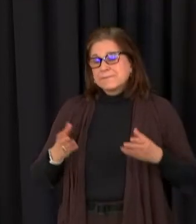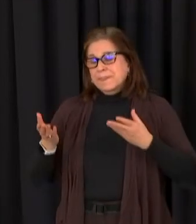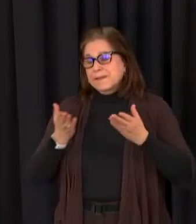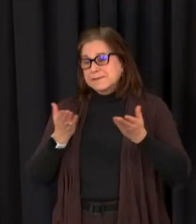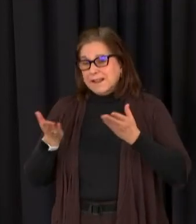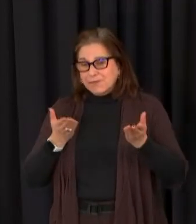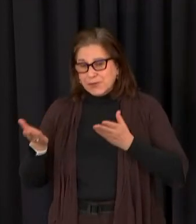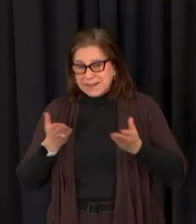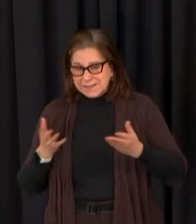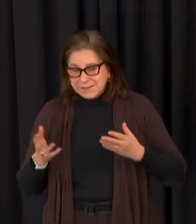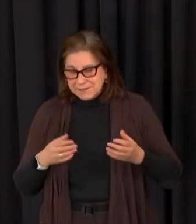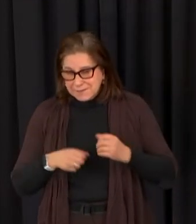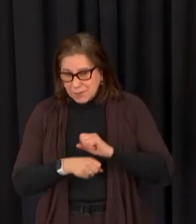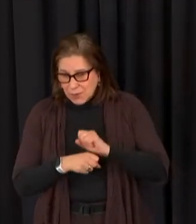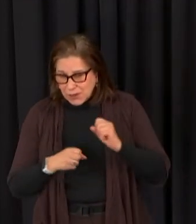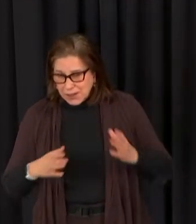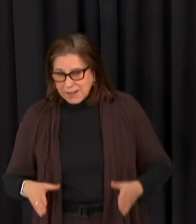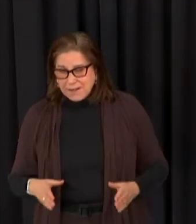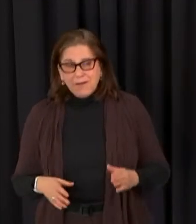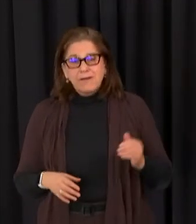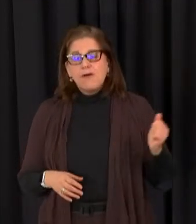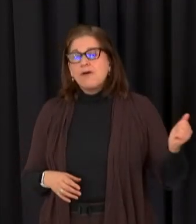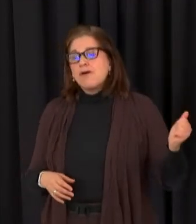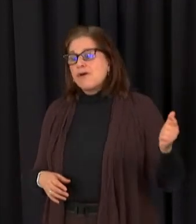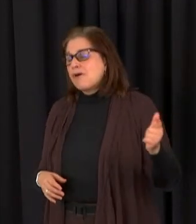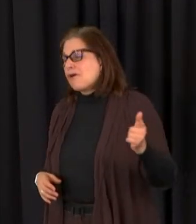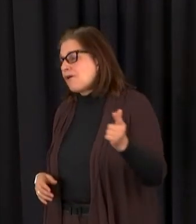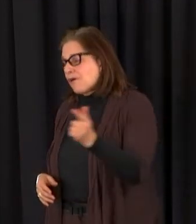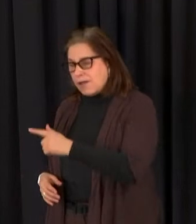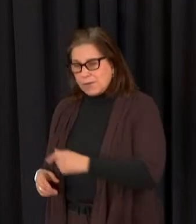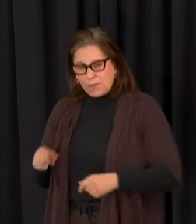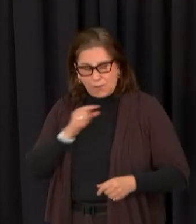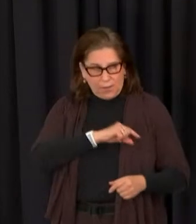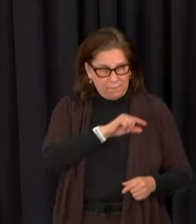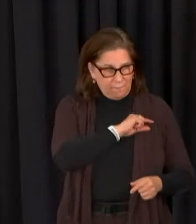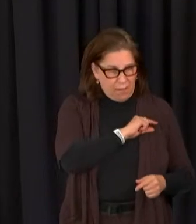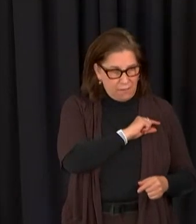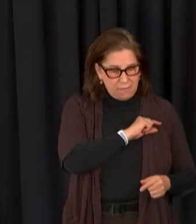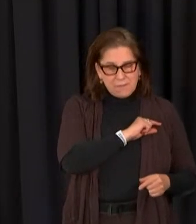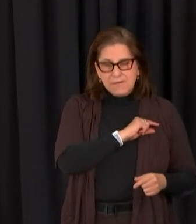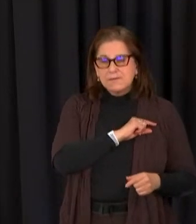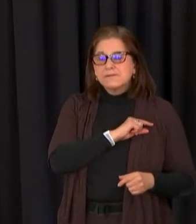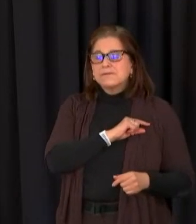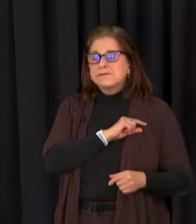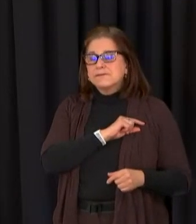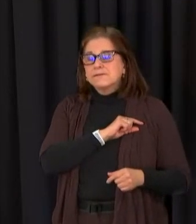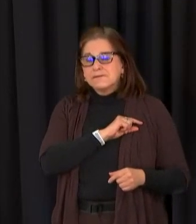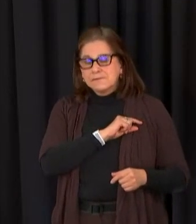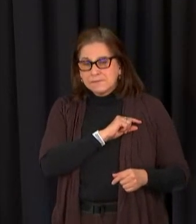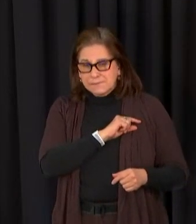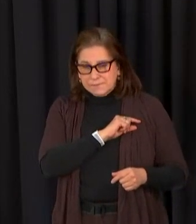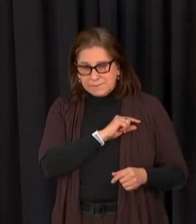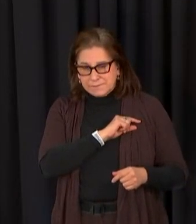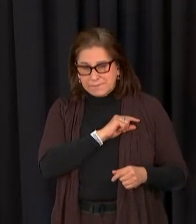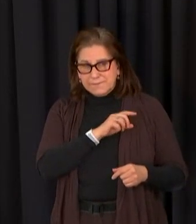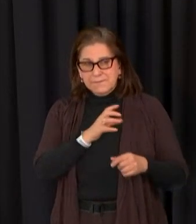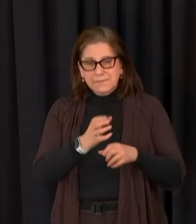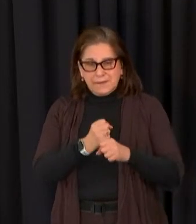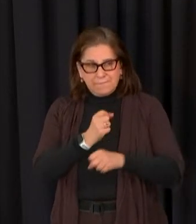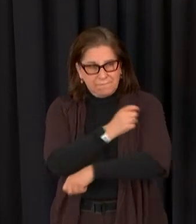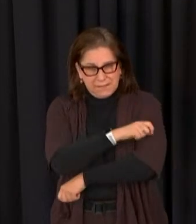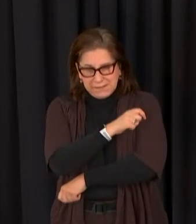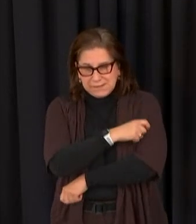and DC residents with qualifying medical conditions. Some of the